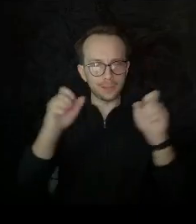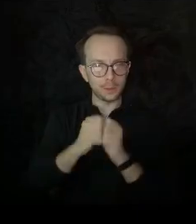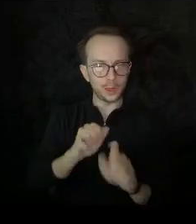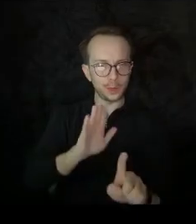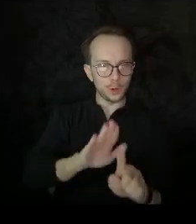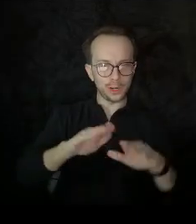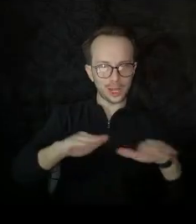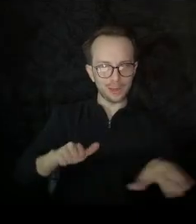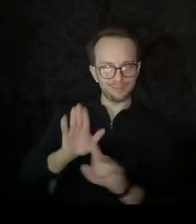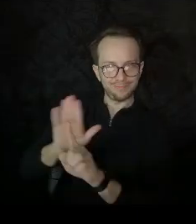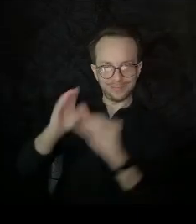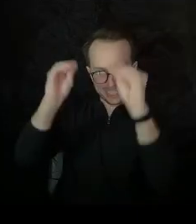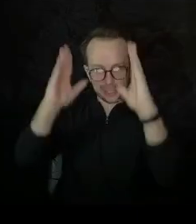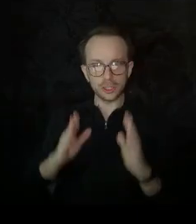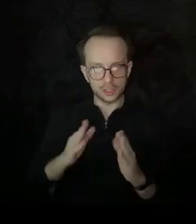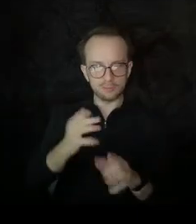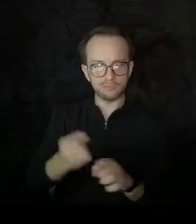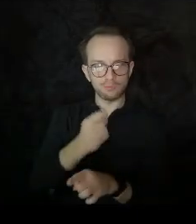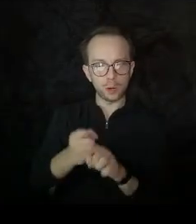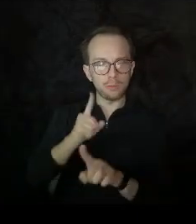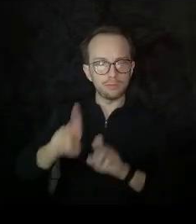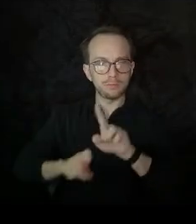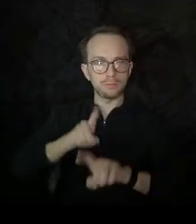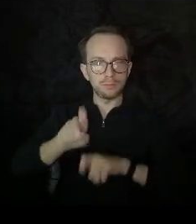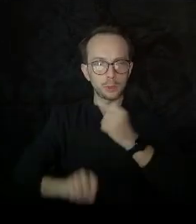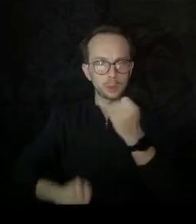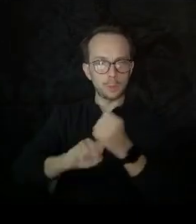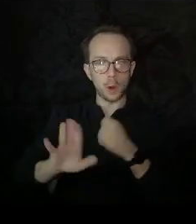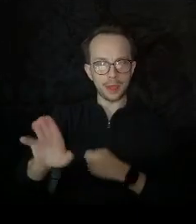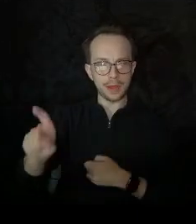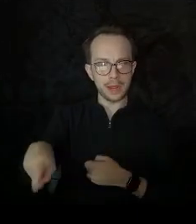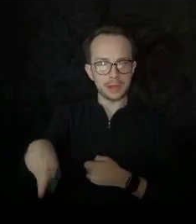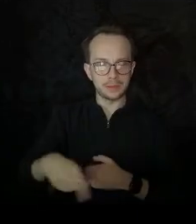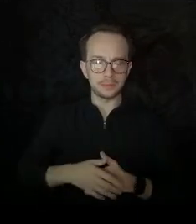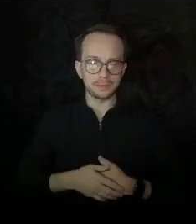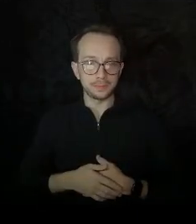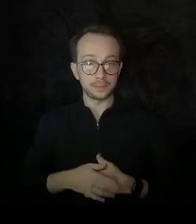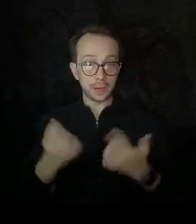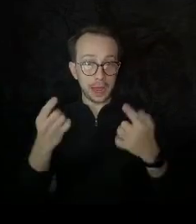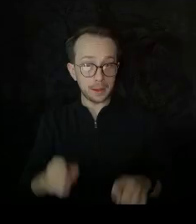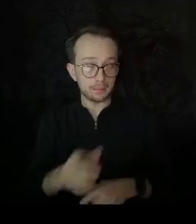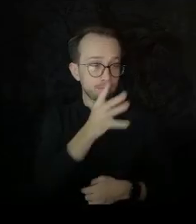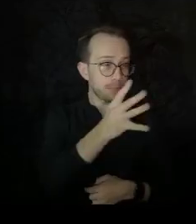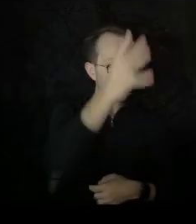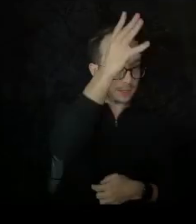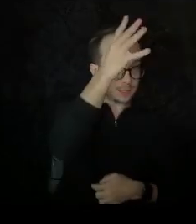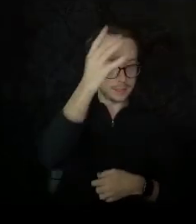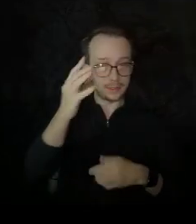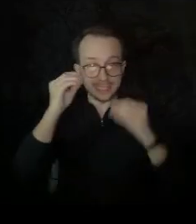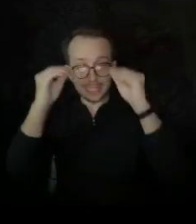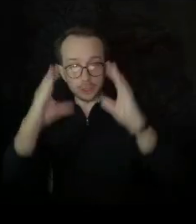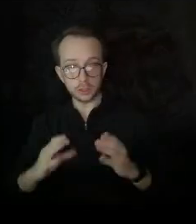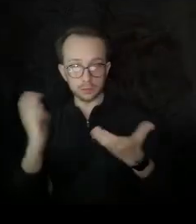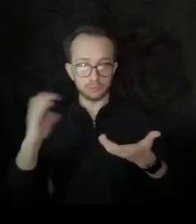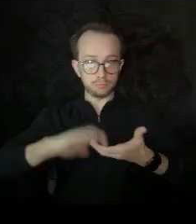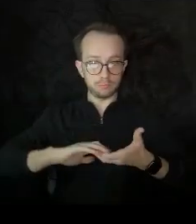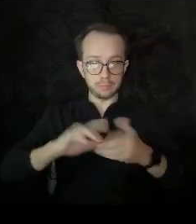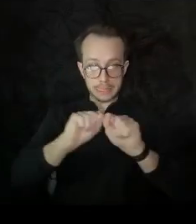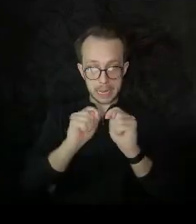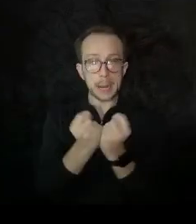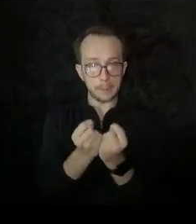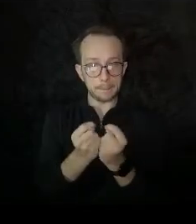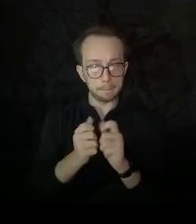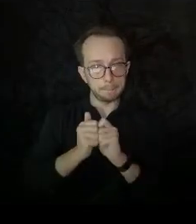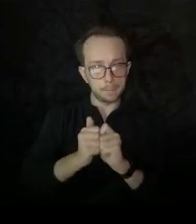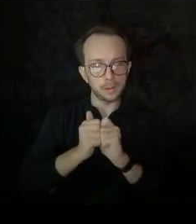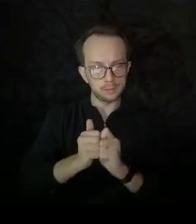right questions to support their needs. When parents and teachers work together as a team, it creates a strong support